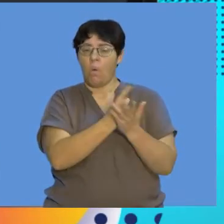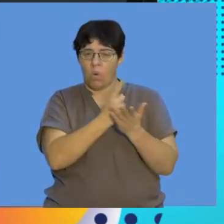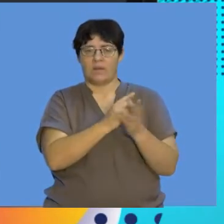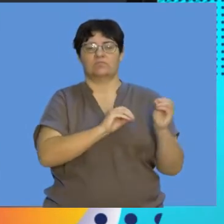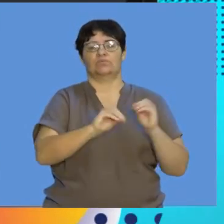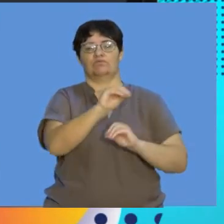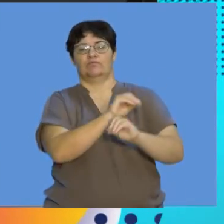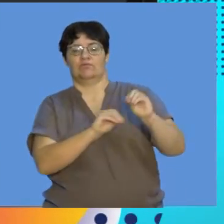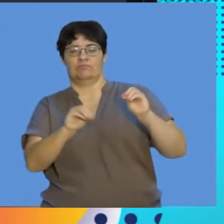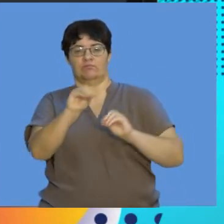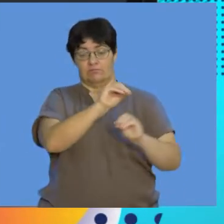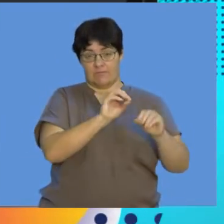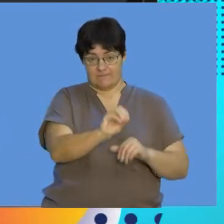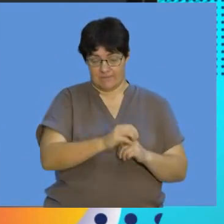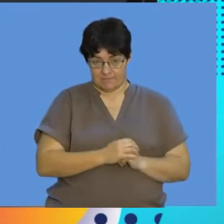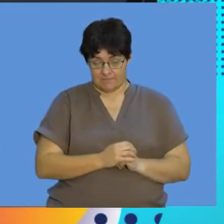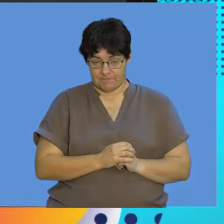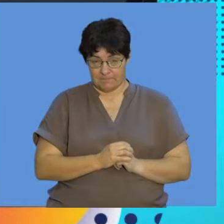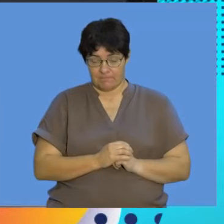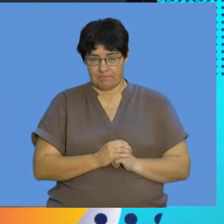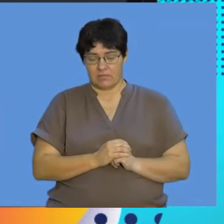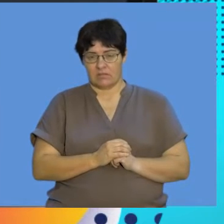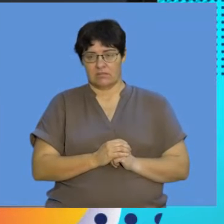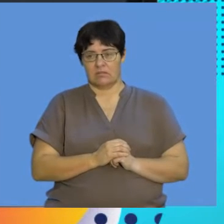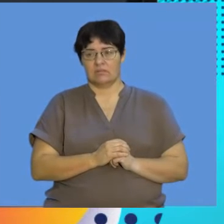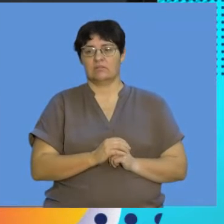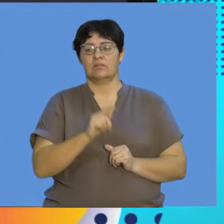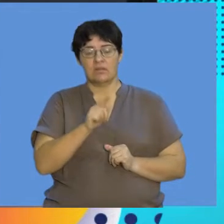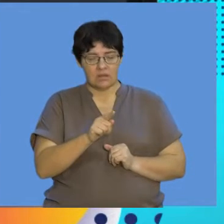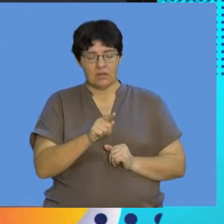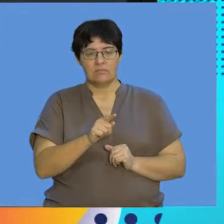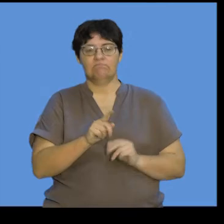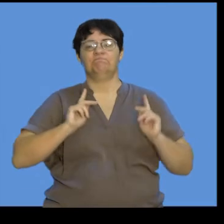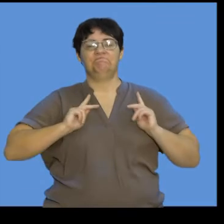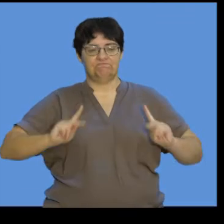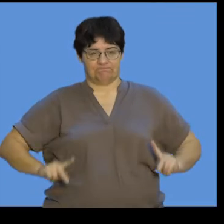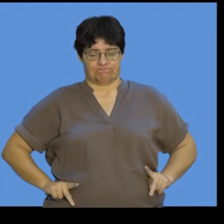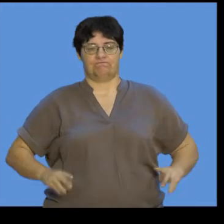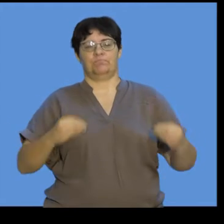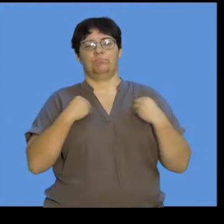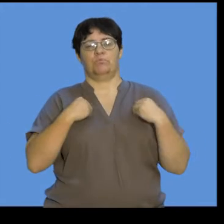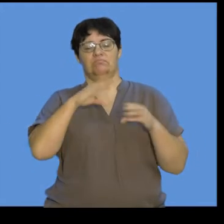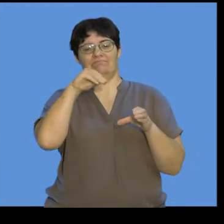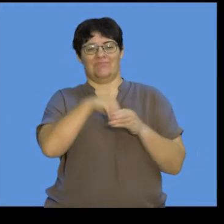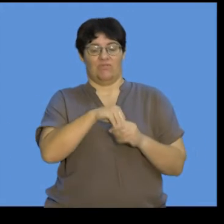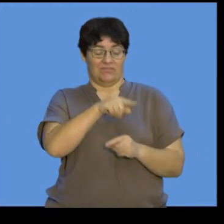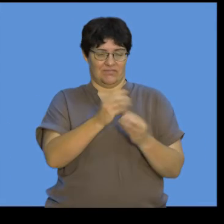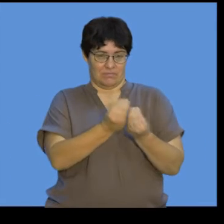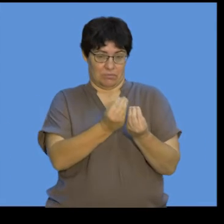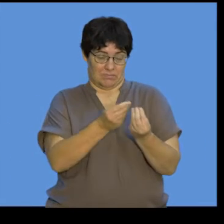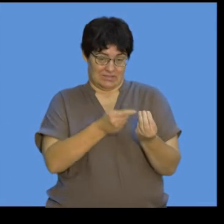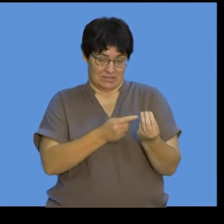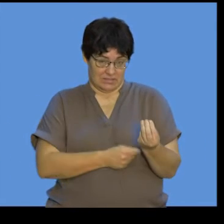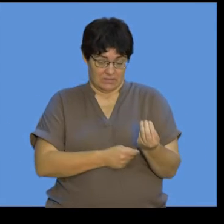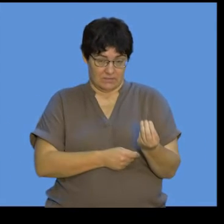continuous state of motion. So this has to definitely do with the physical properties of materials, but we